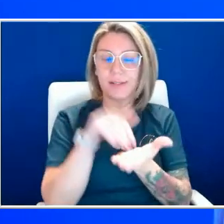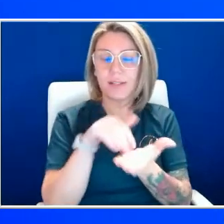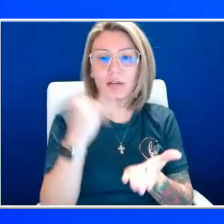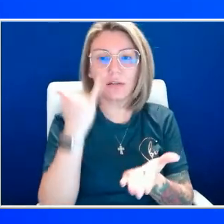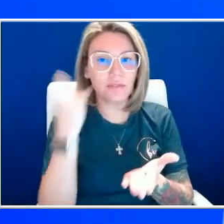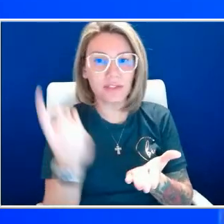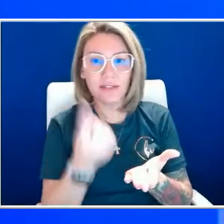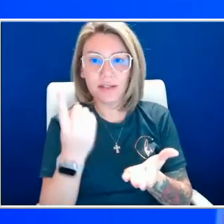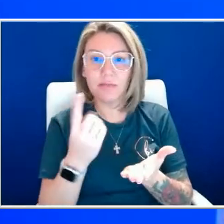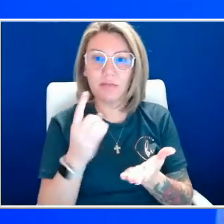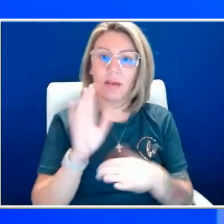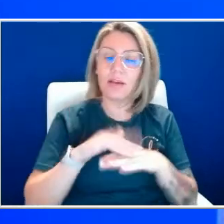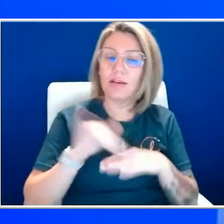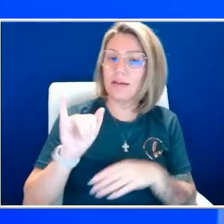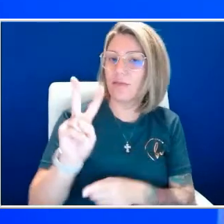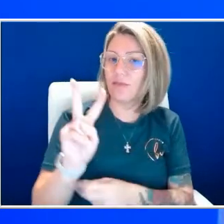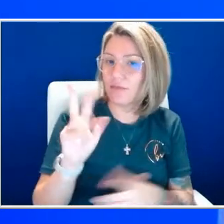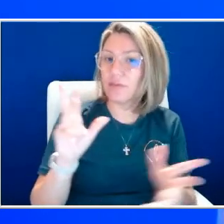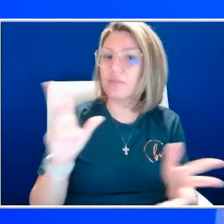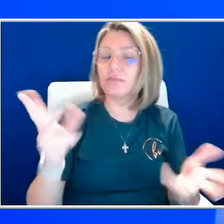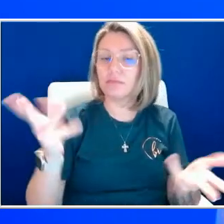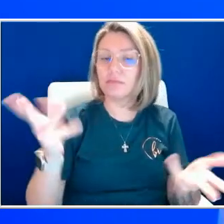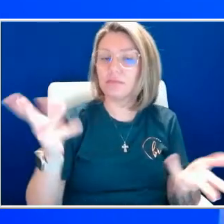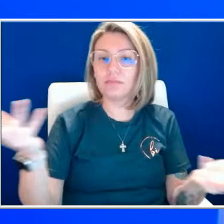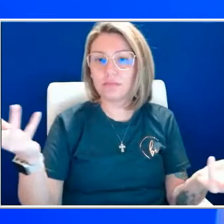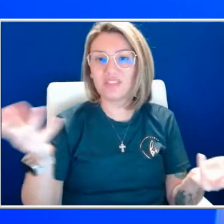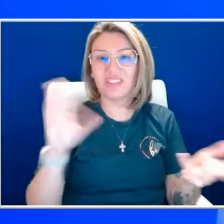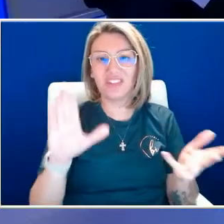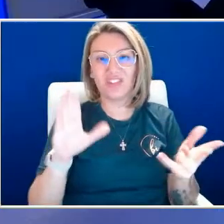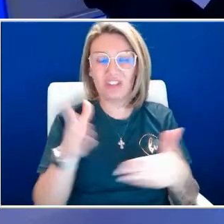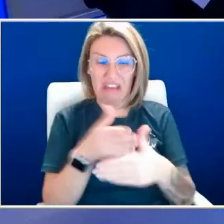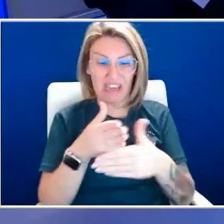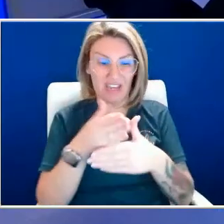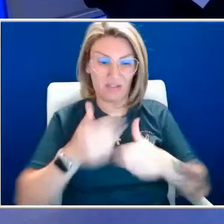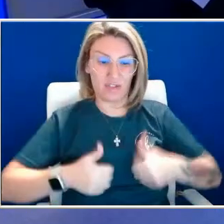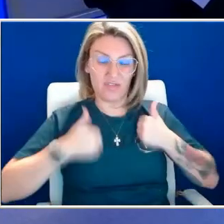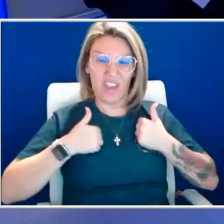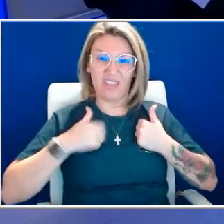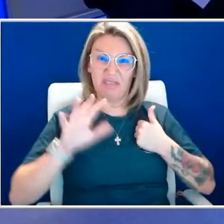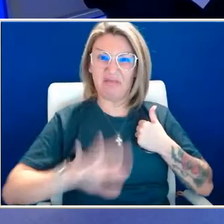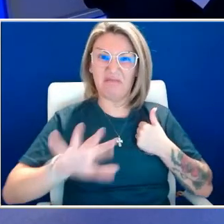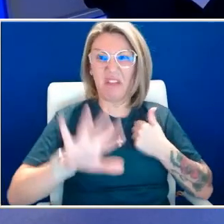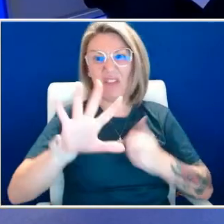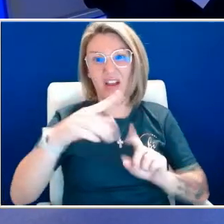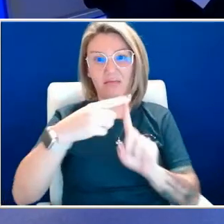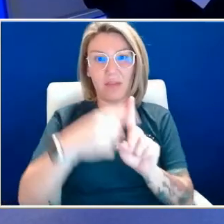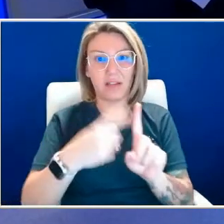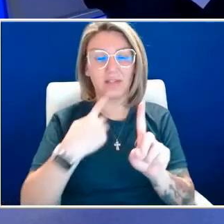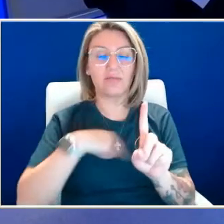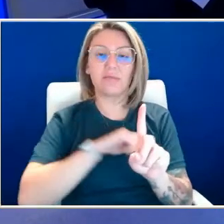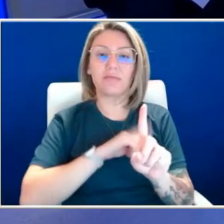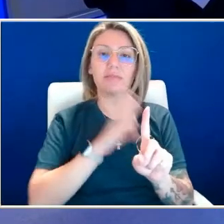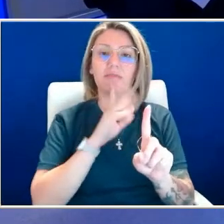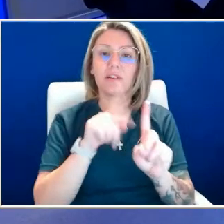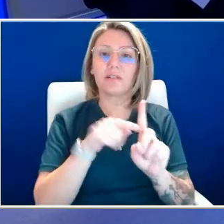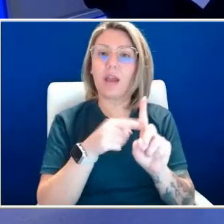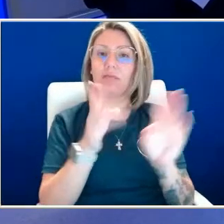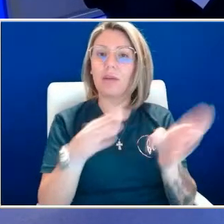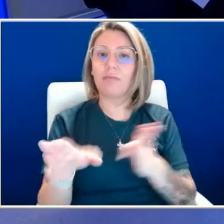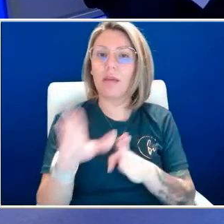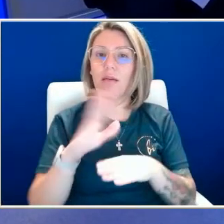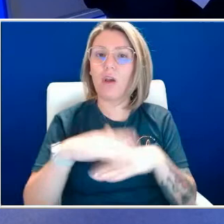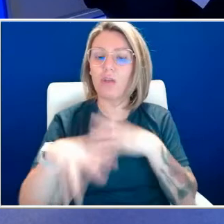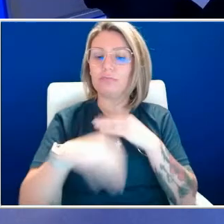IV inotropes, their average survival is only 5 months. So we talked about preparing Jackie to go onto that list. A big part of that was her